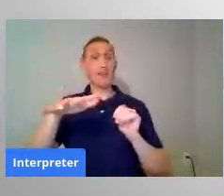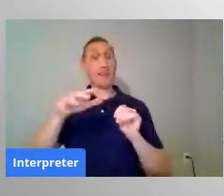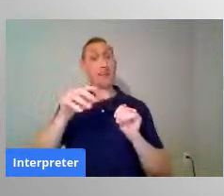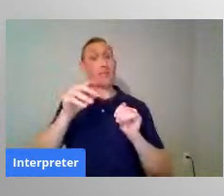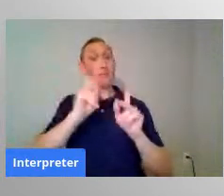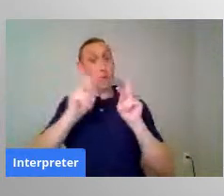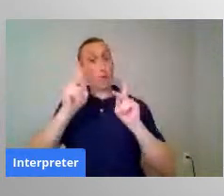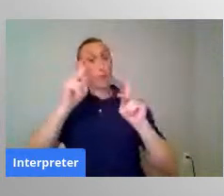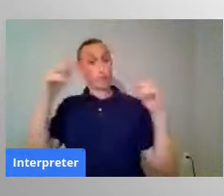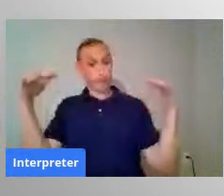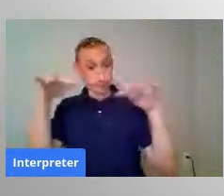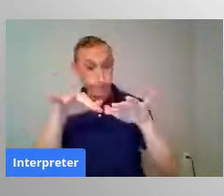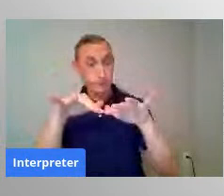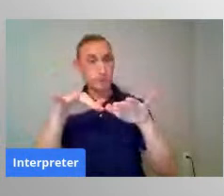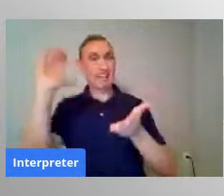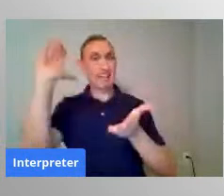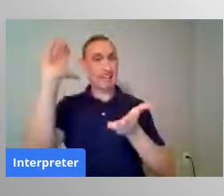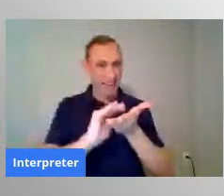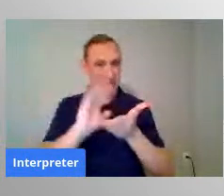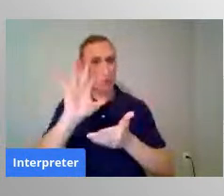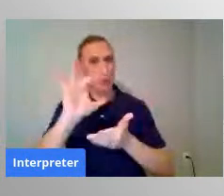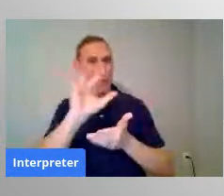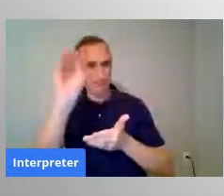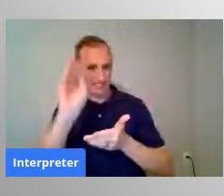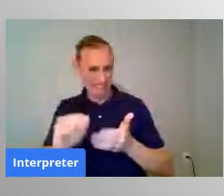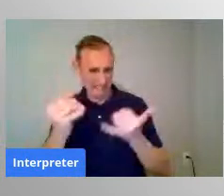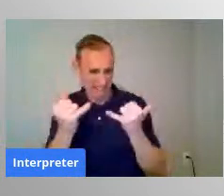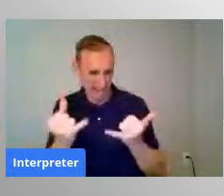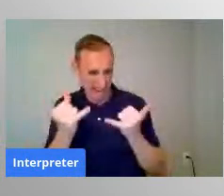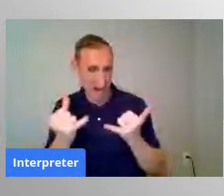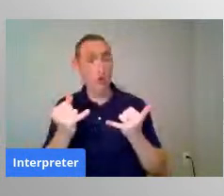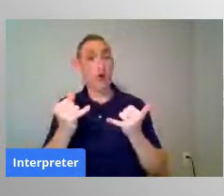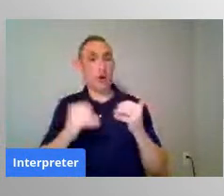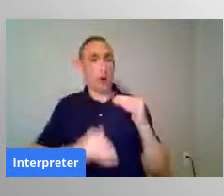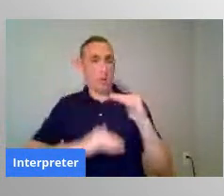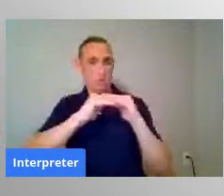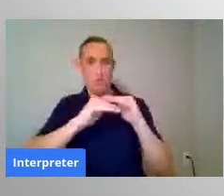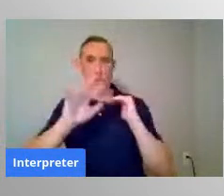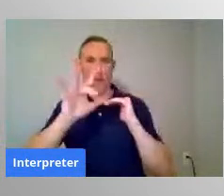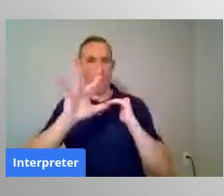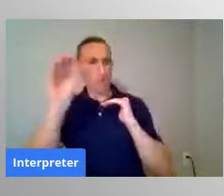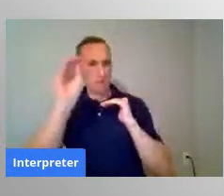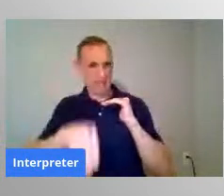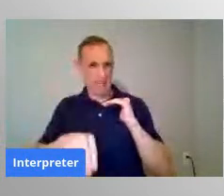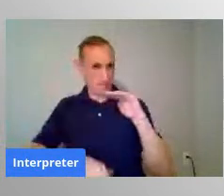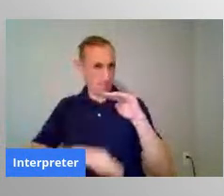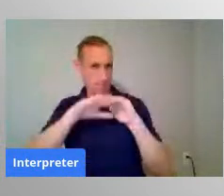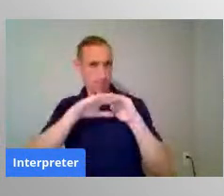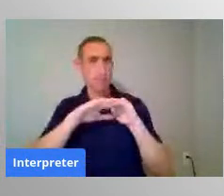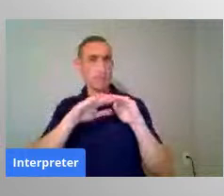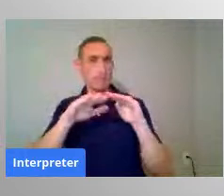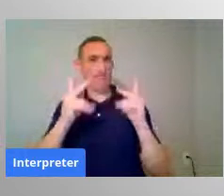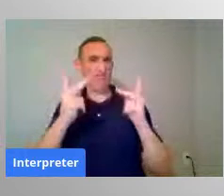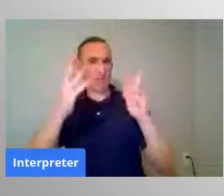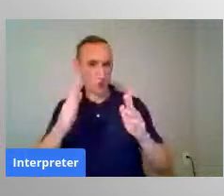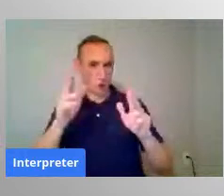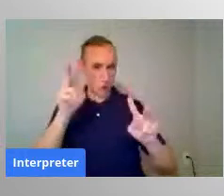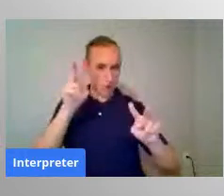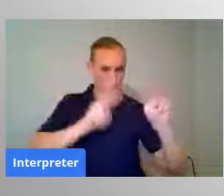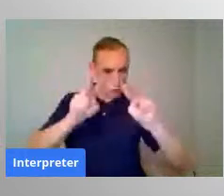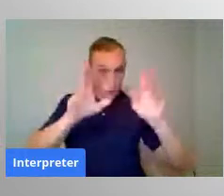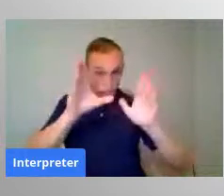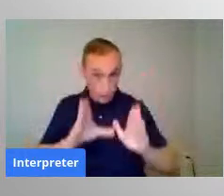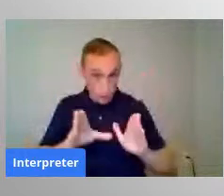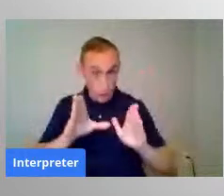row. So, but with a 25% maximum capacity. But those groups are continuing